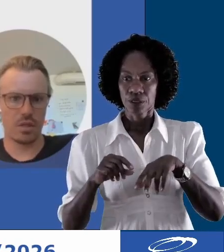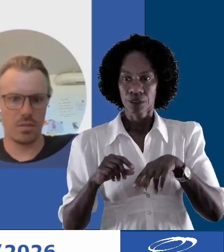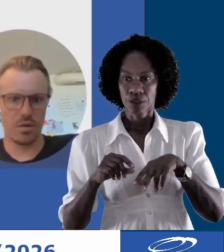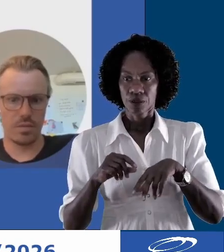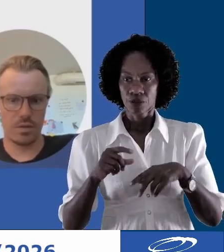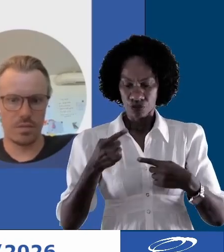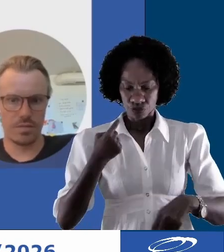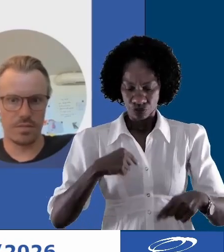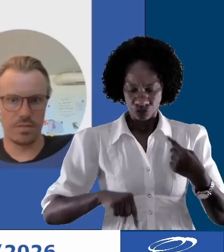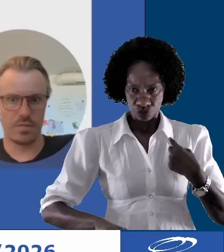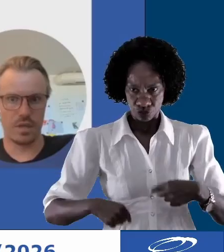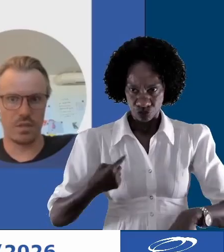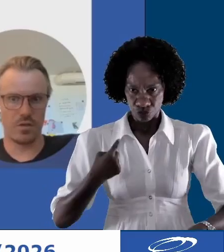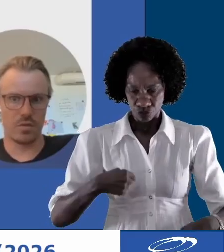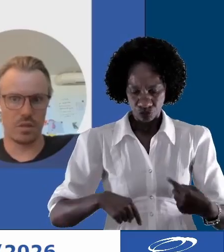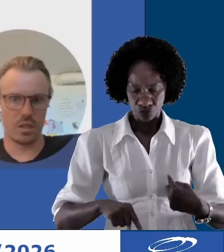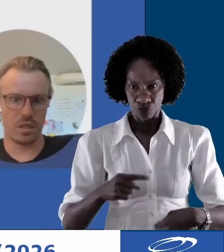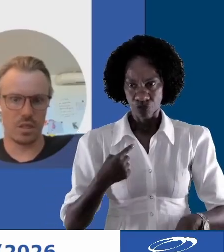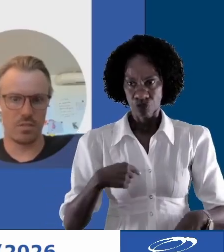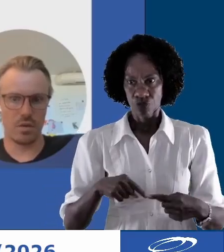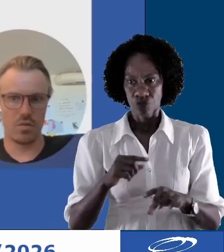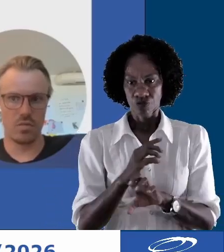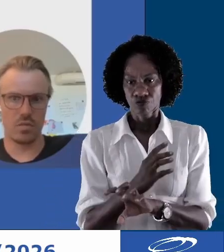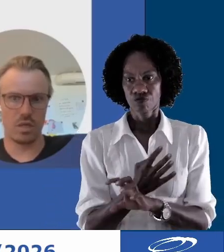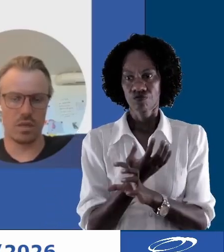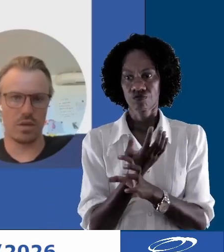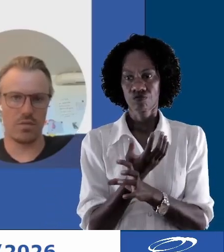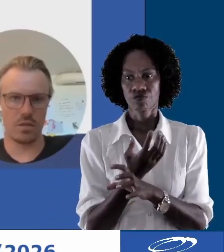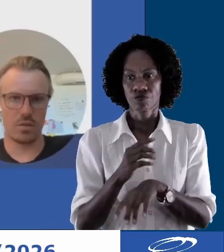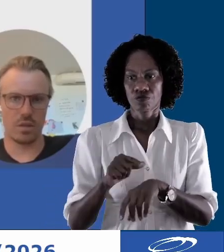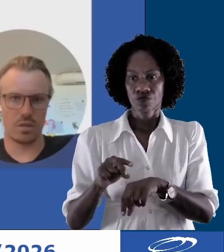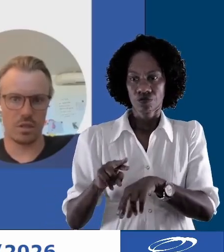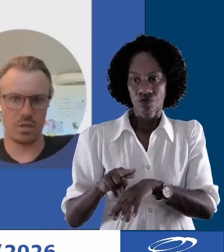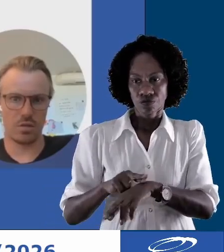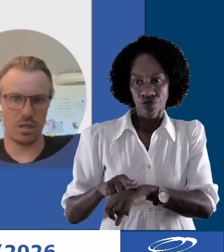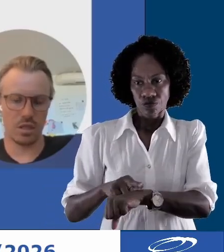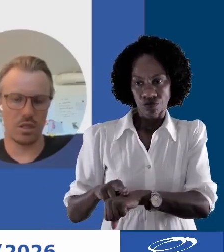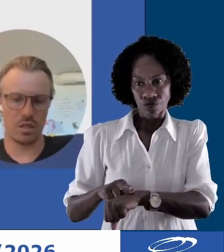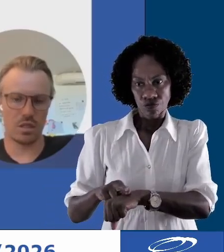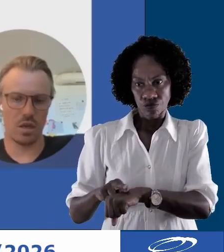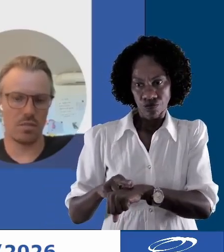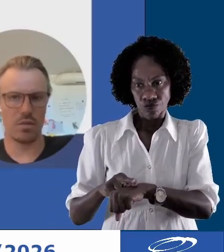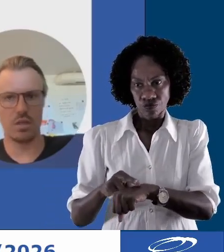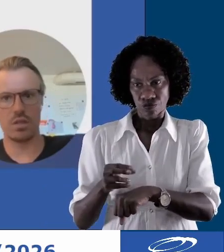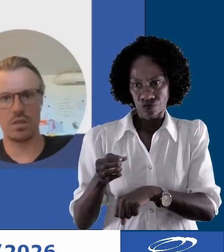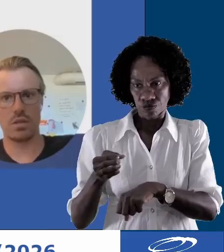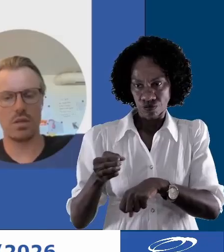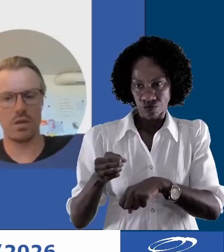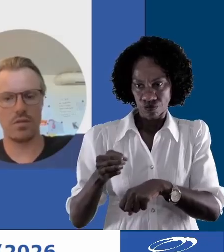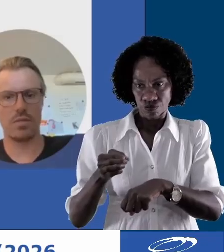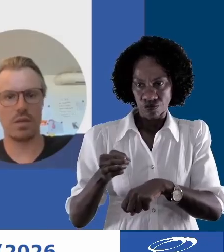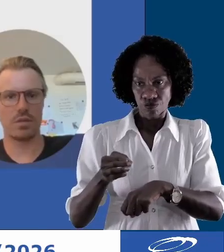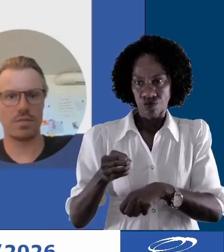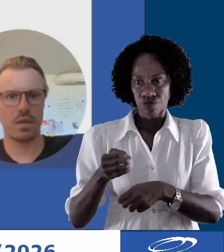is purple, intervertebral disc is blue, and paravertebral muscle is green, and this is the lumbar region